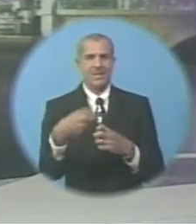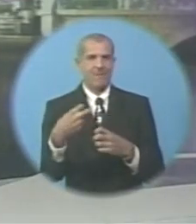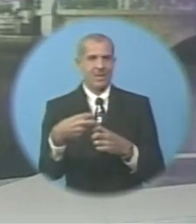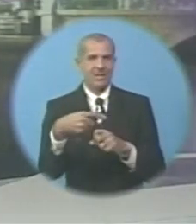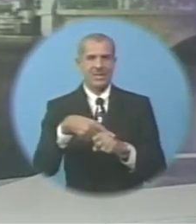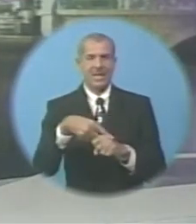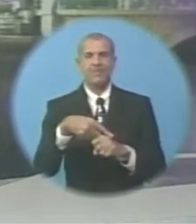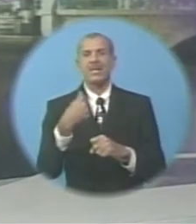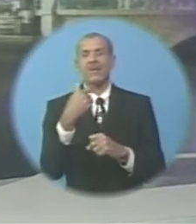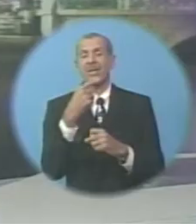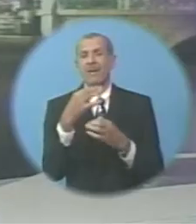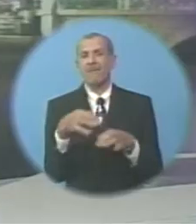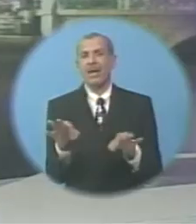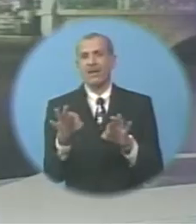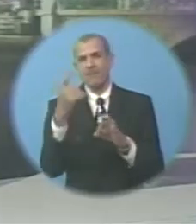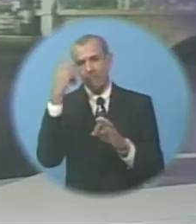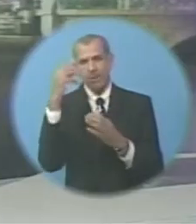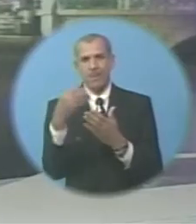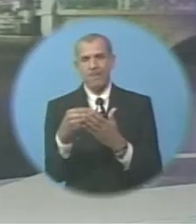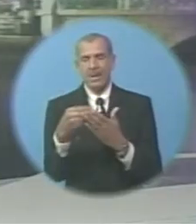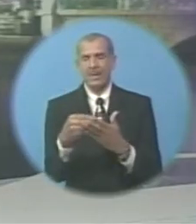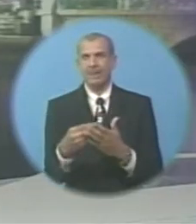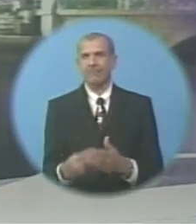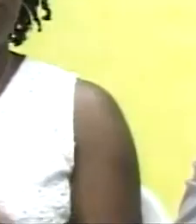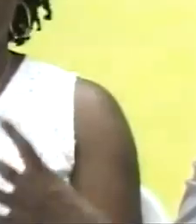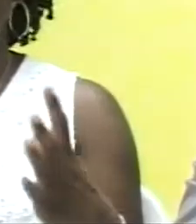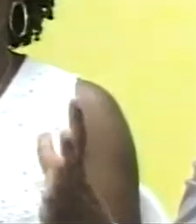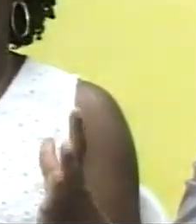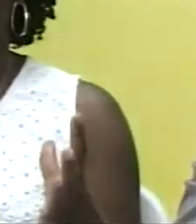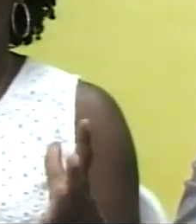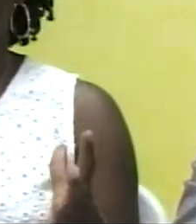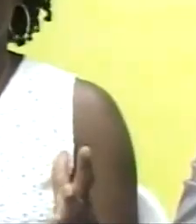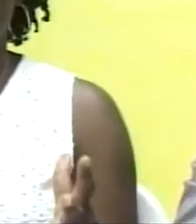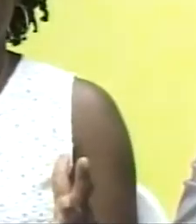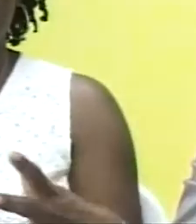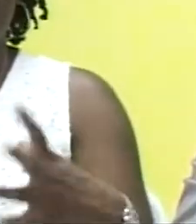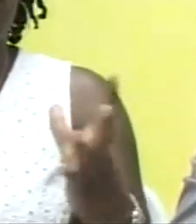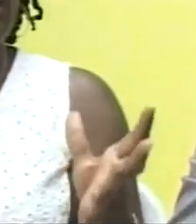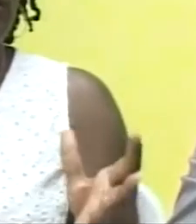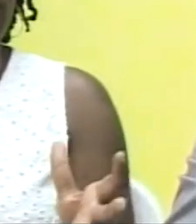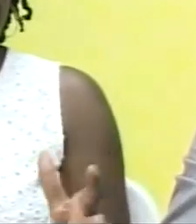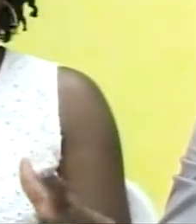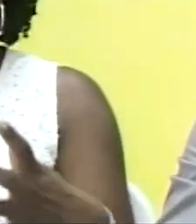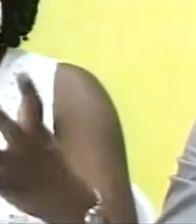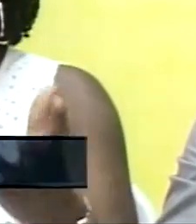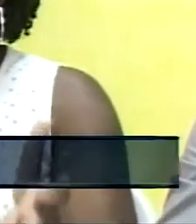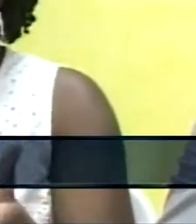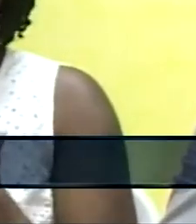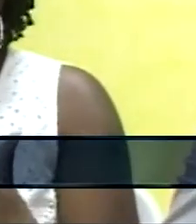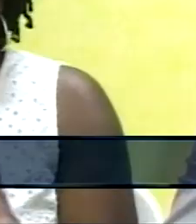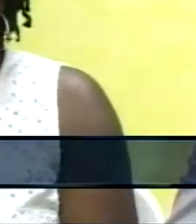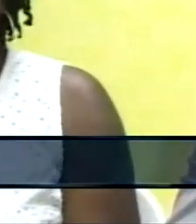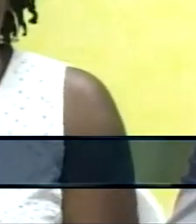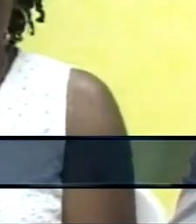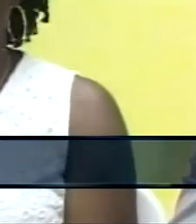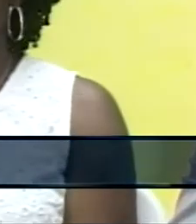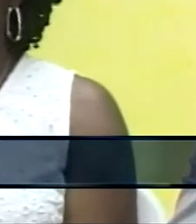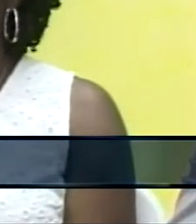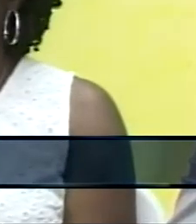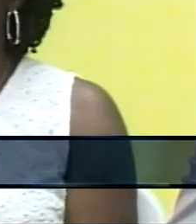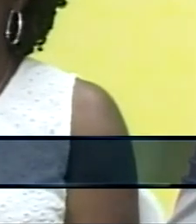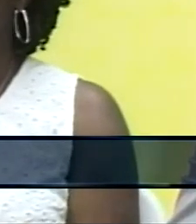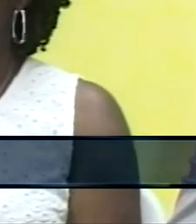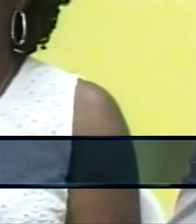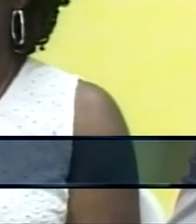once they get value for their money A lot of people may spend money on parties for example as we talked about earlier but